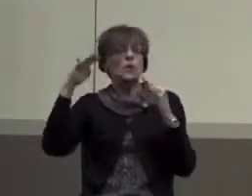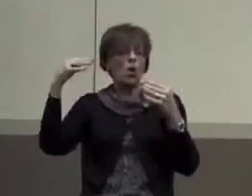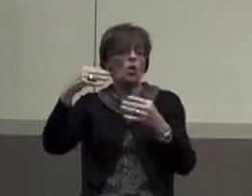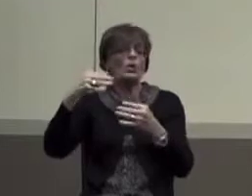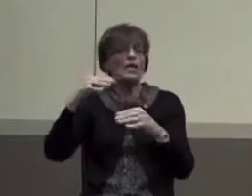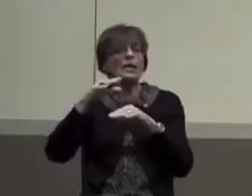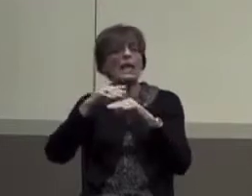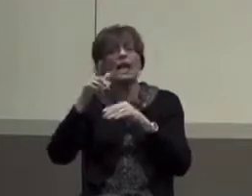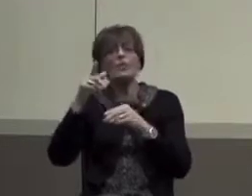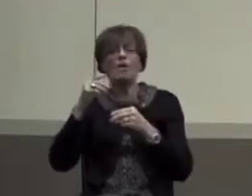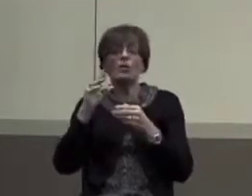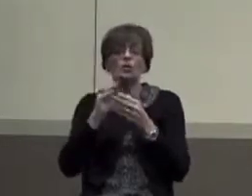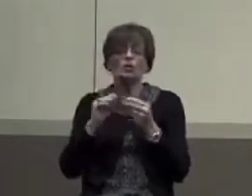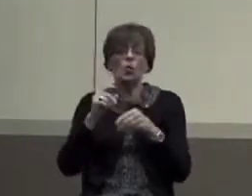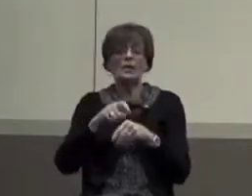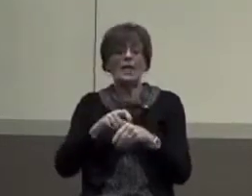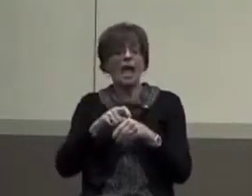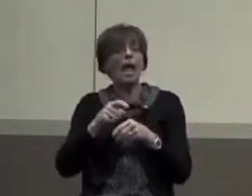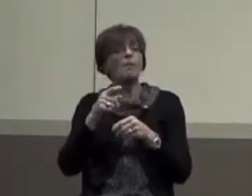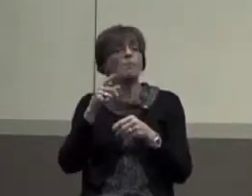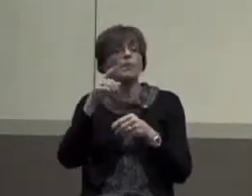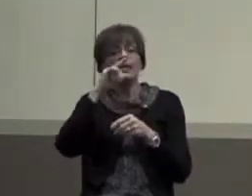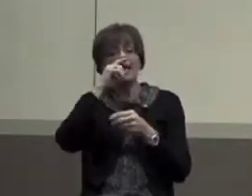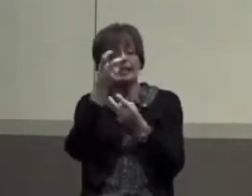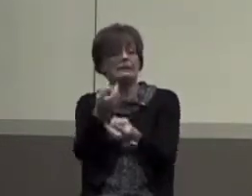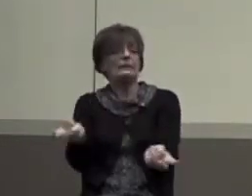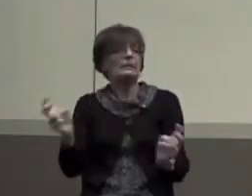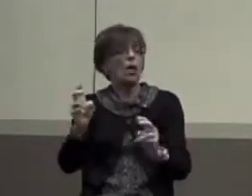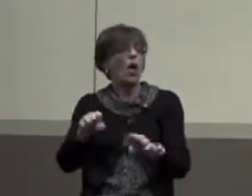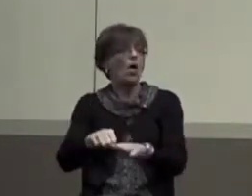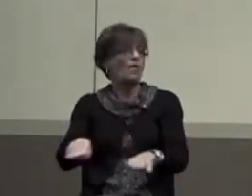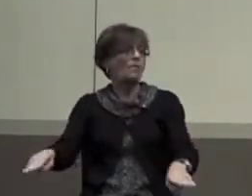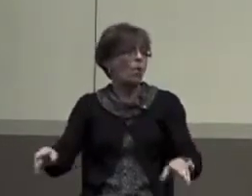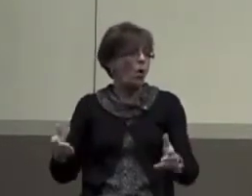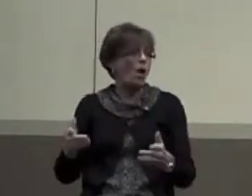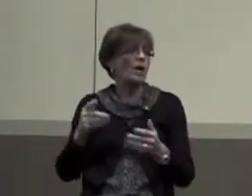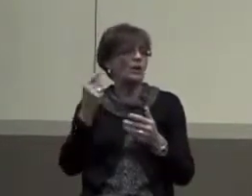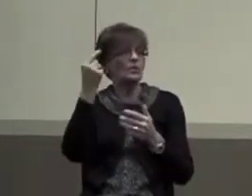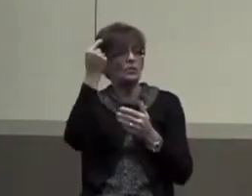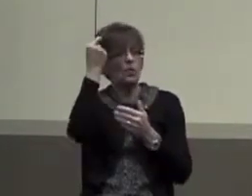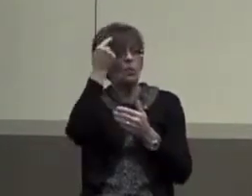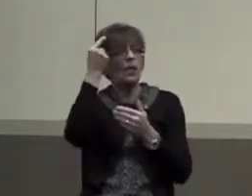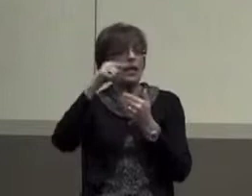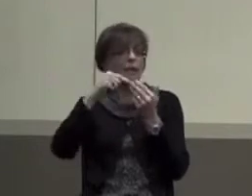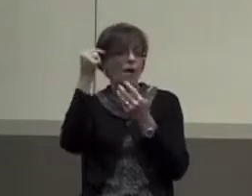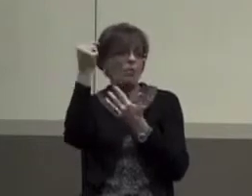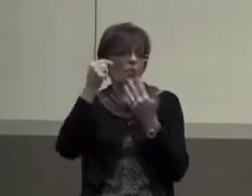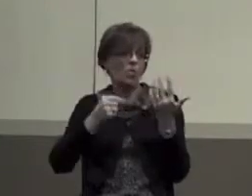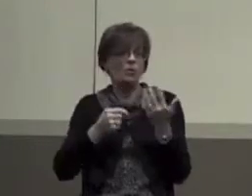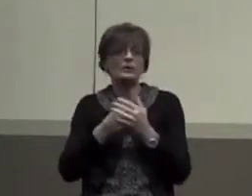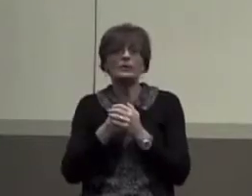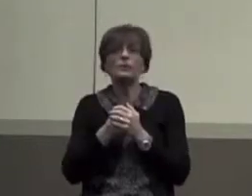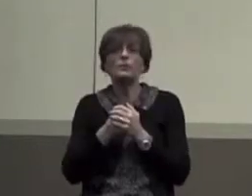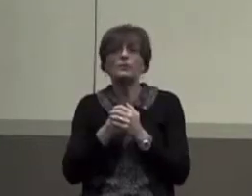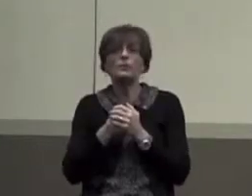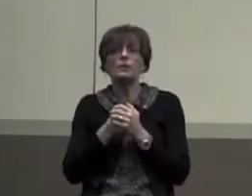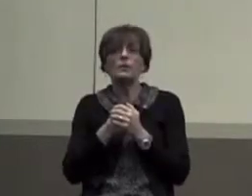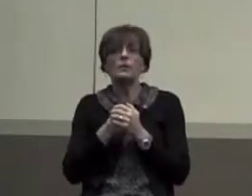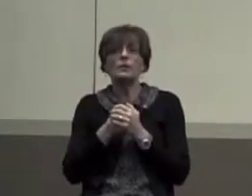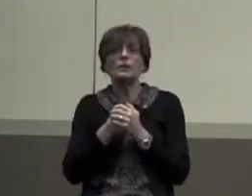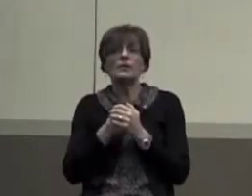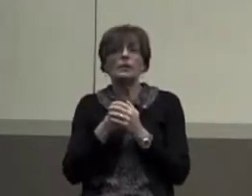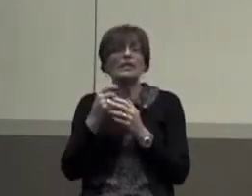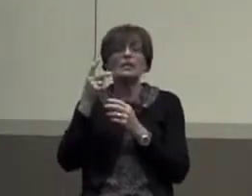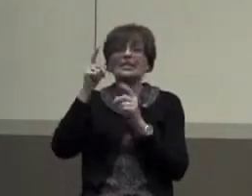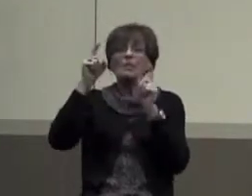are sitting on the floor. So thinking about some of those things. And then you can ignore the parentheses on the last